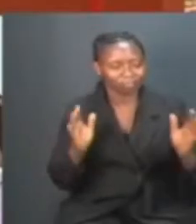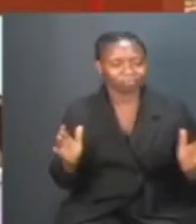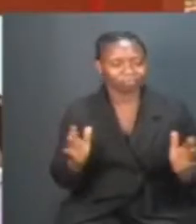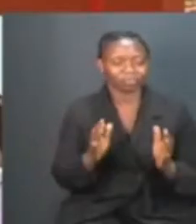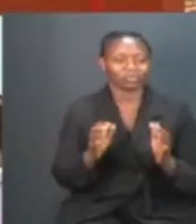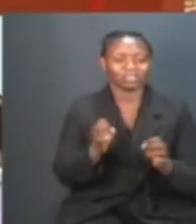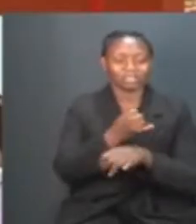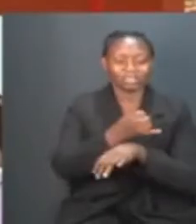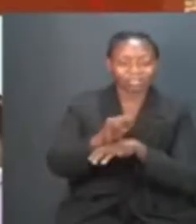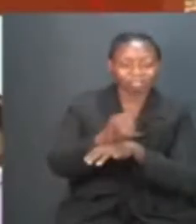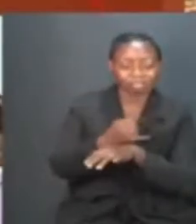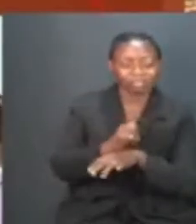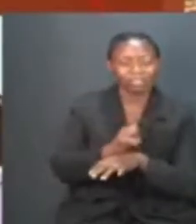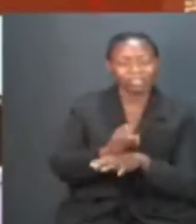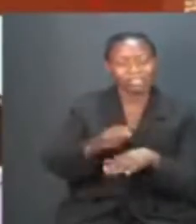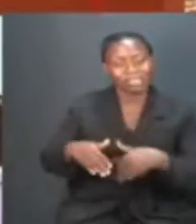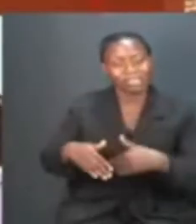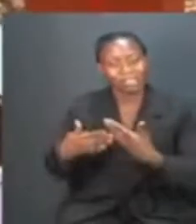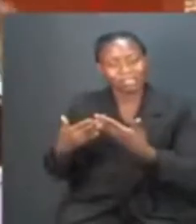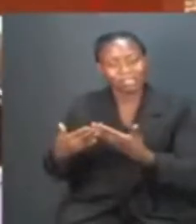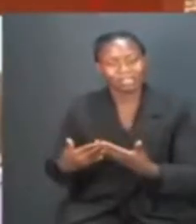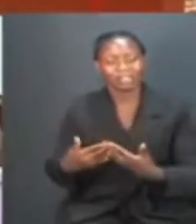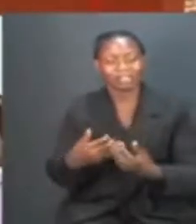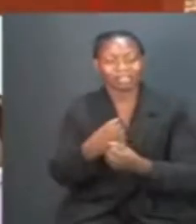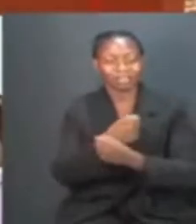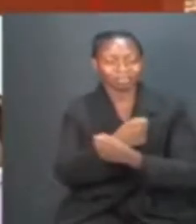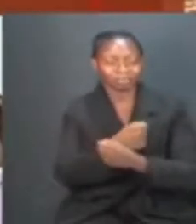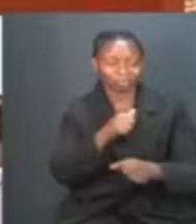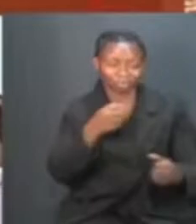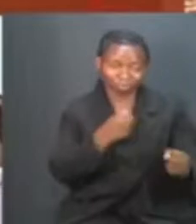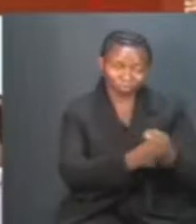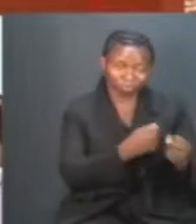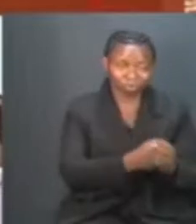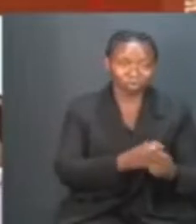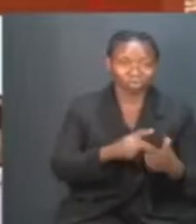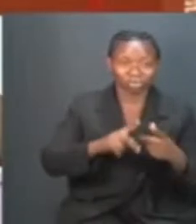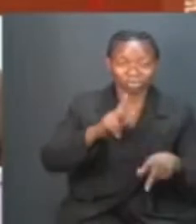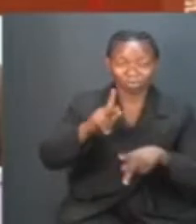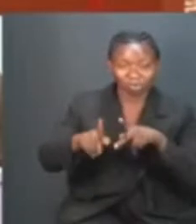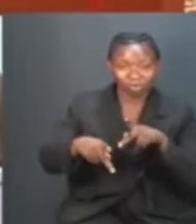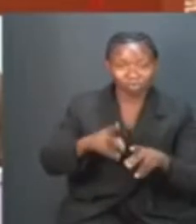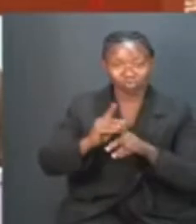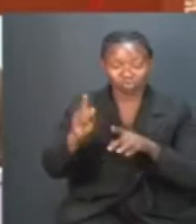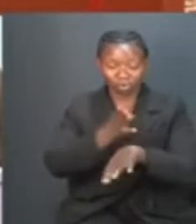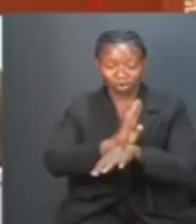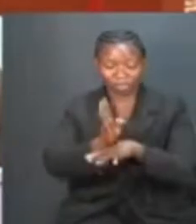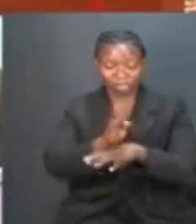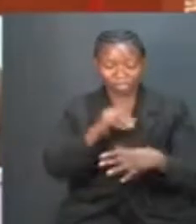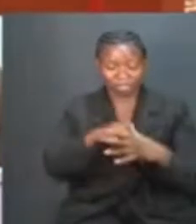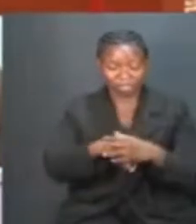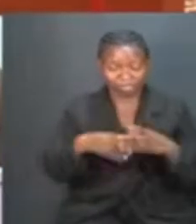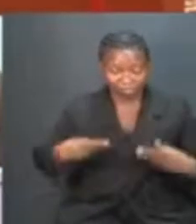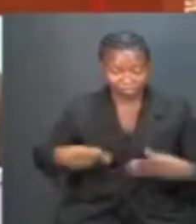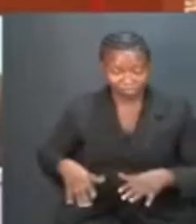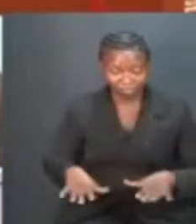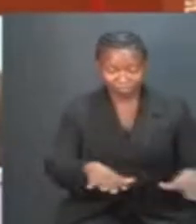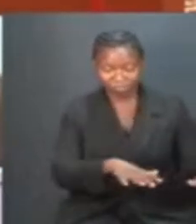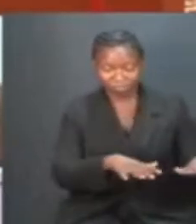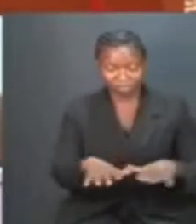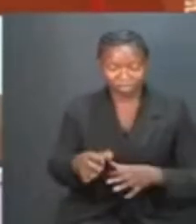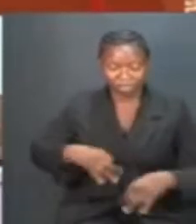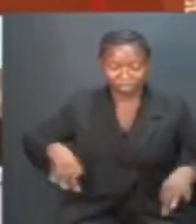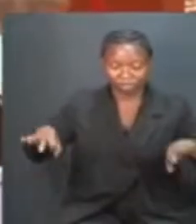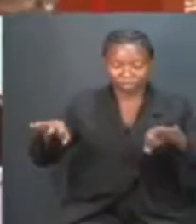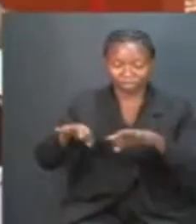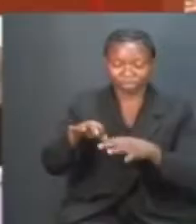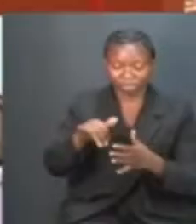industry and provide livelihood support to the people who deal in this clothing. What is important for us is